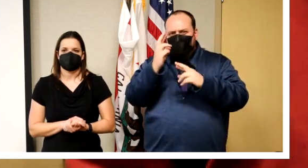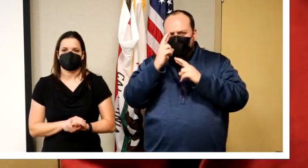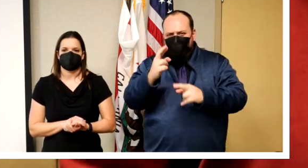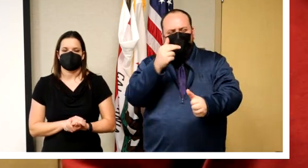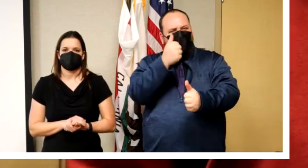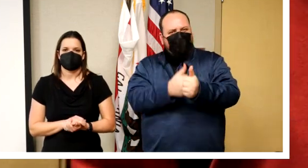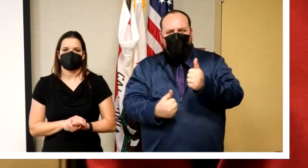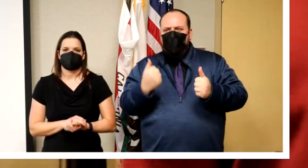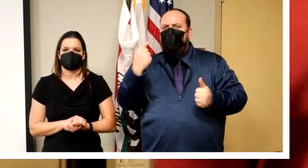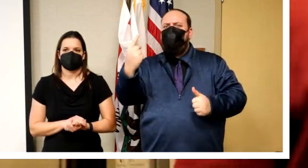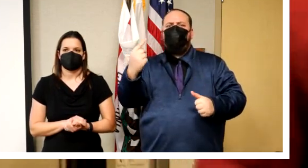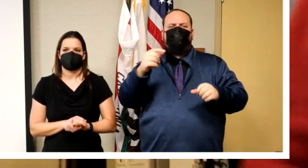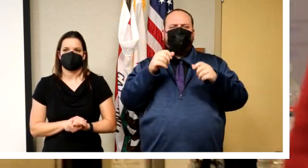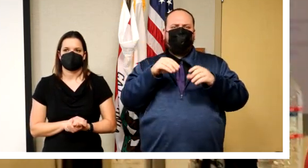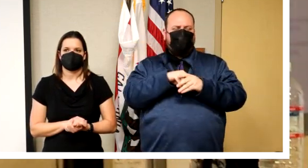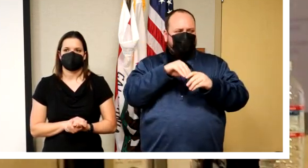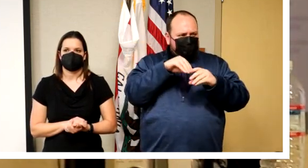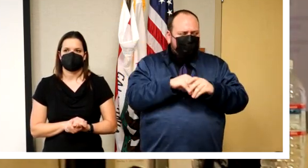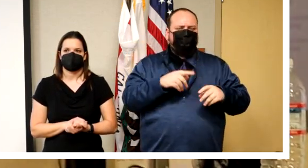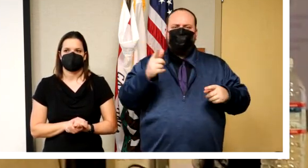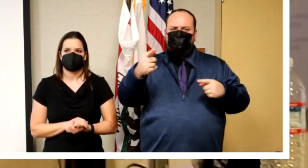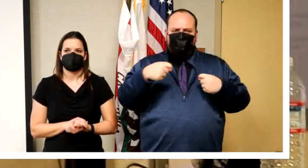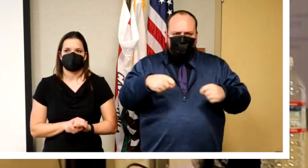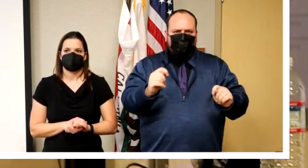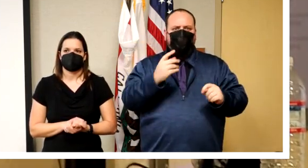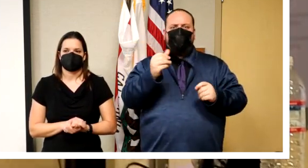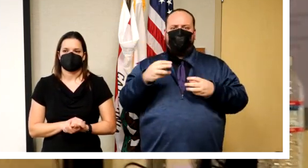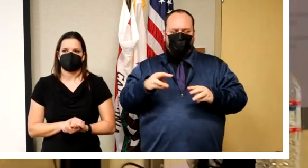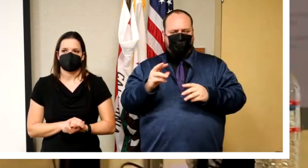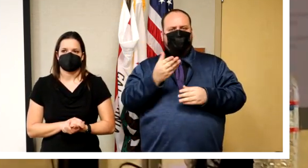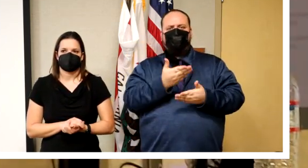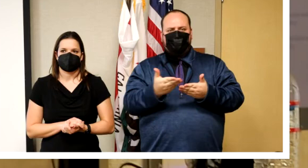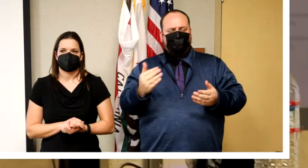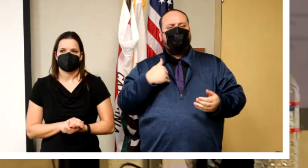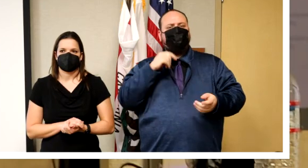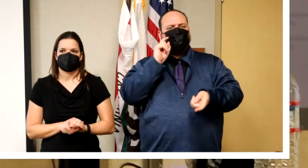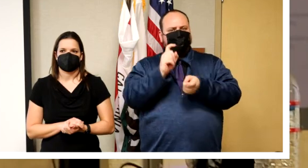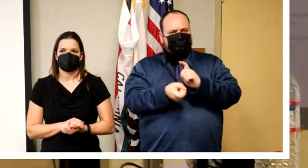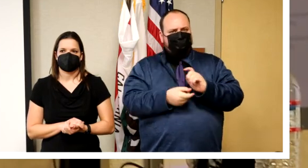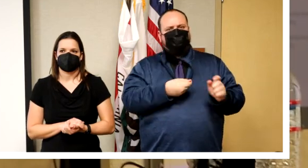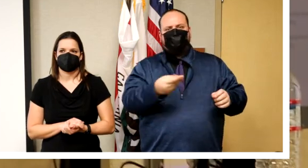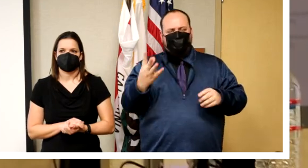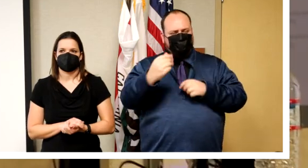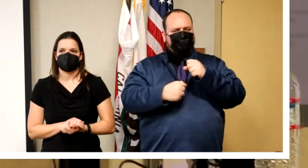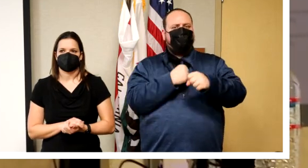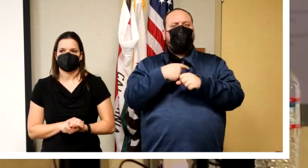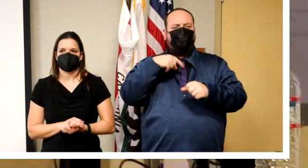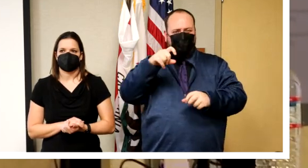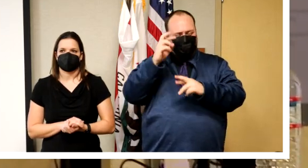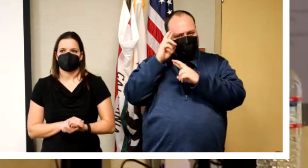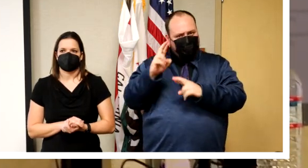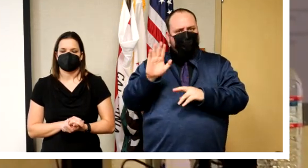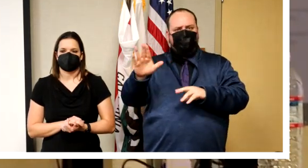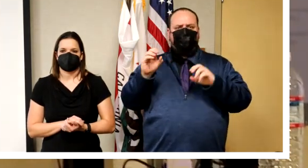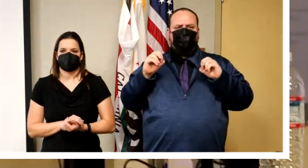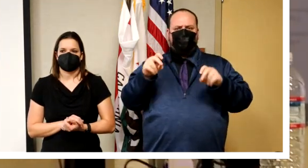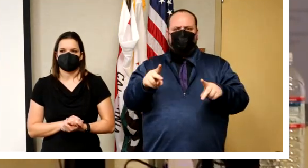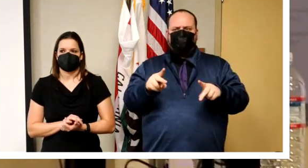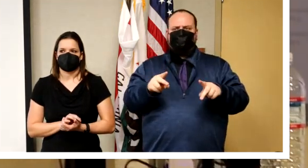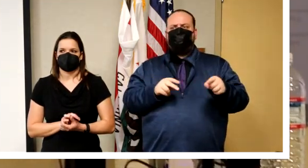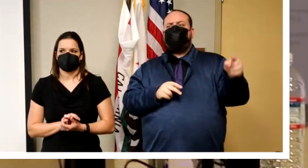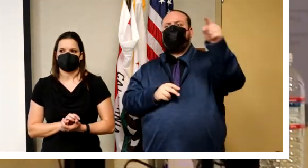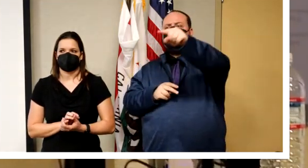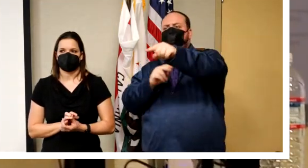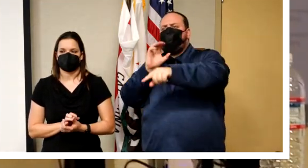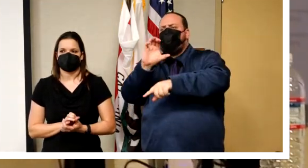given the way things have changed over the last several years, we really need to respect that opportunity. And so, I